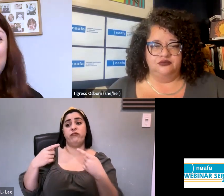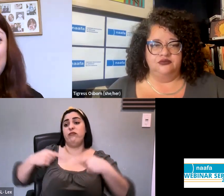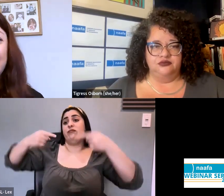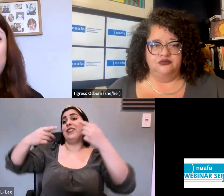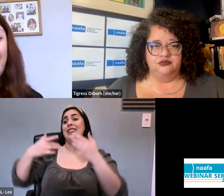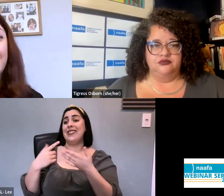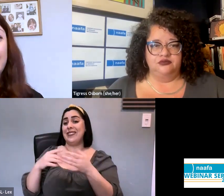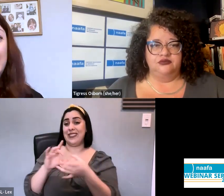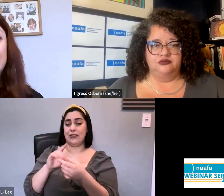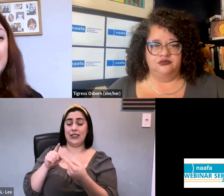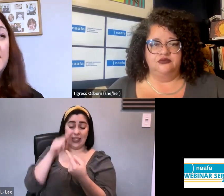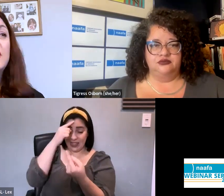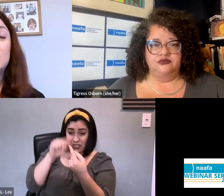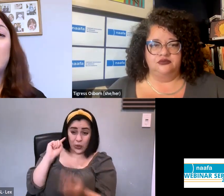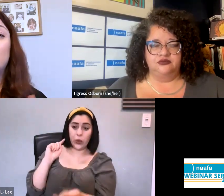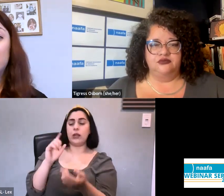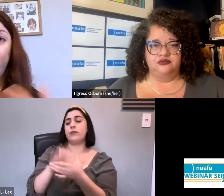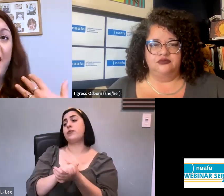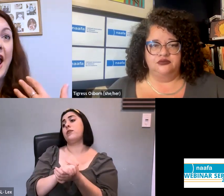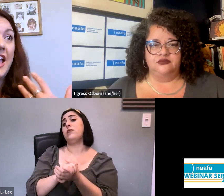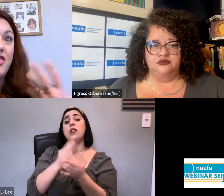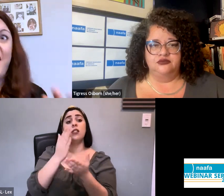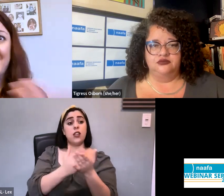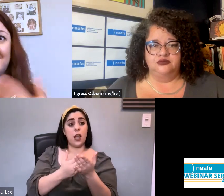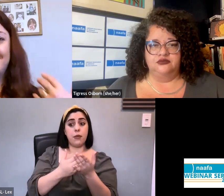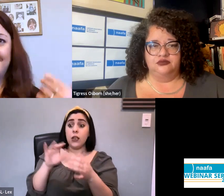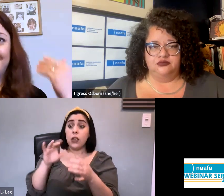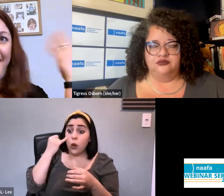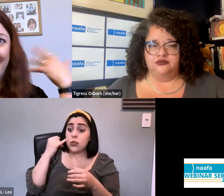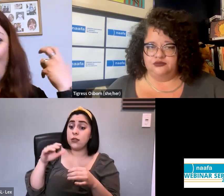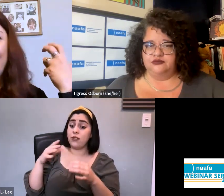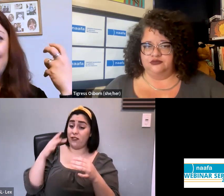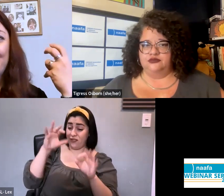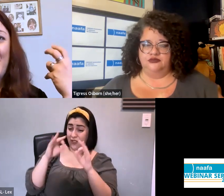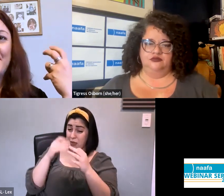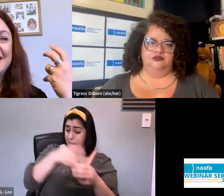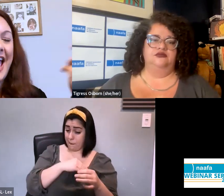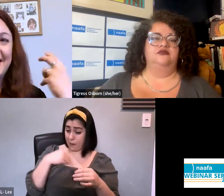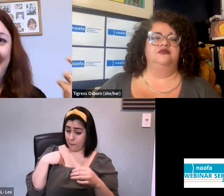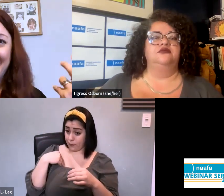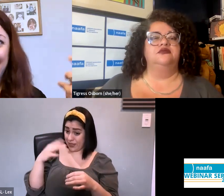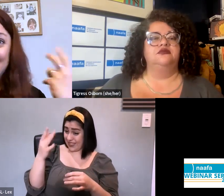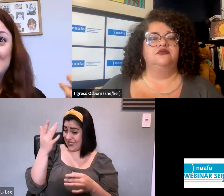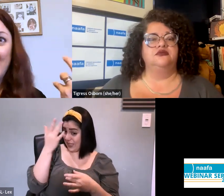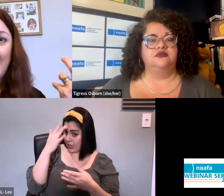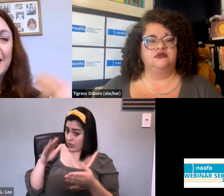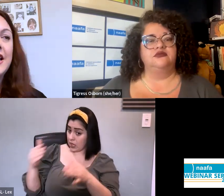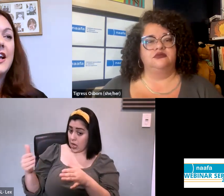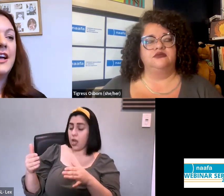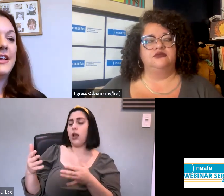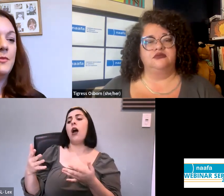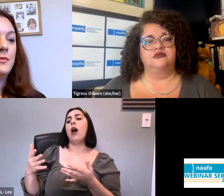they didn't feel good about how they looked. So that kind of got into their family's head and